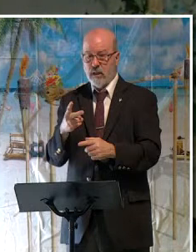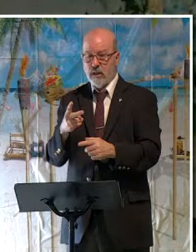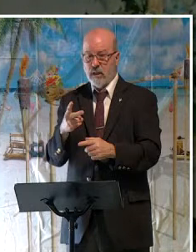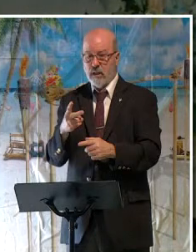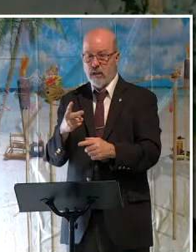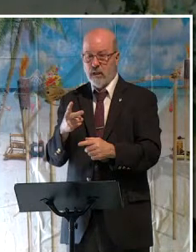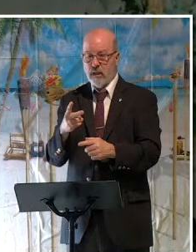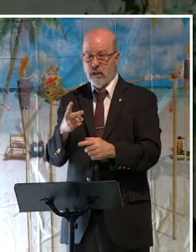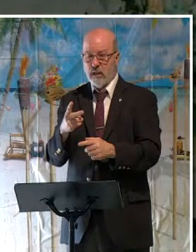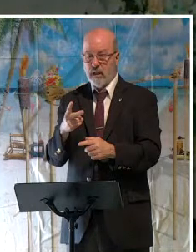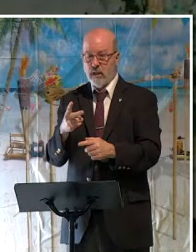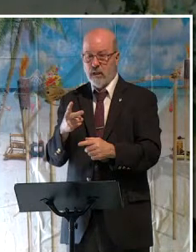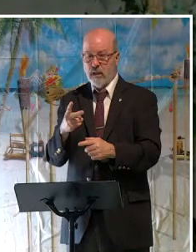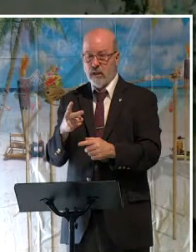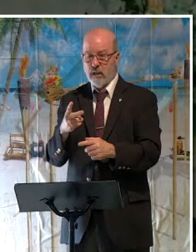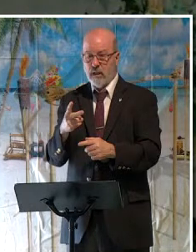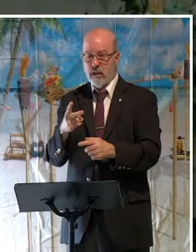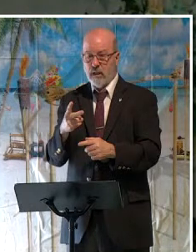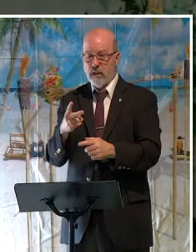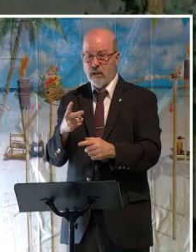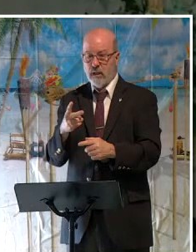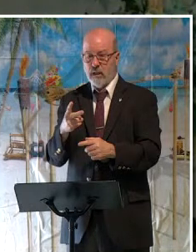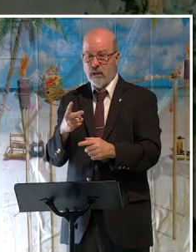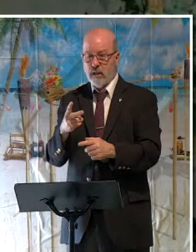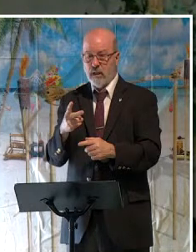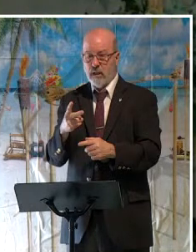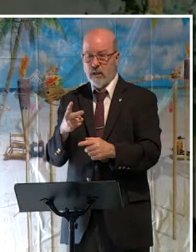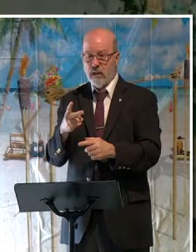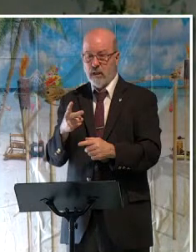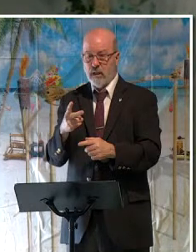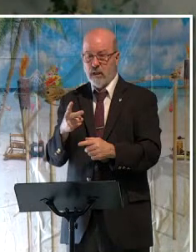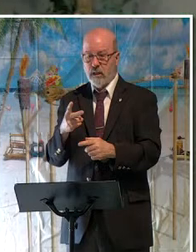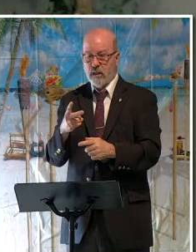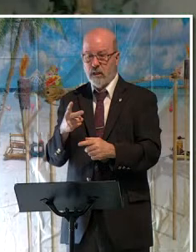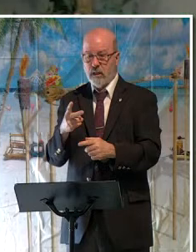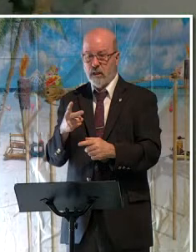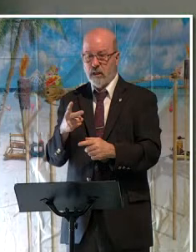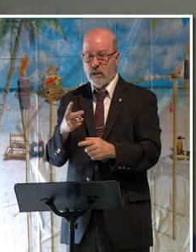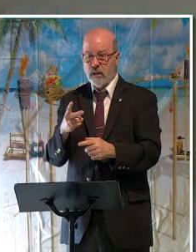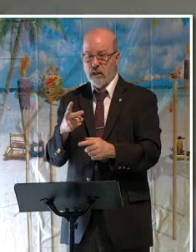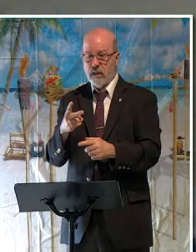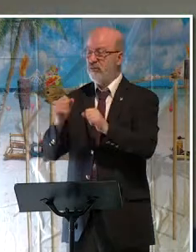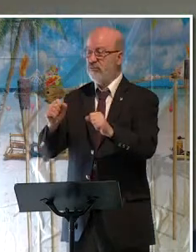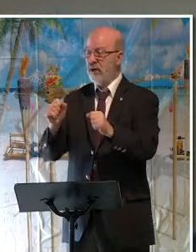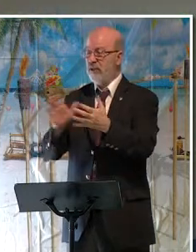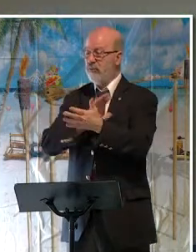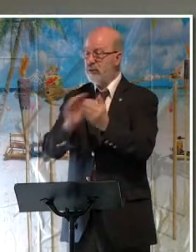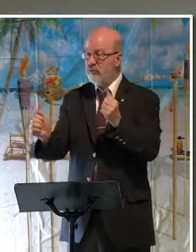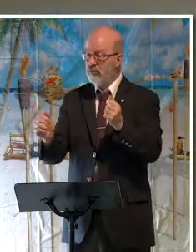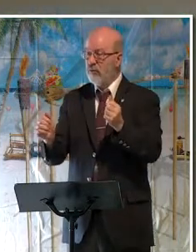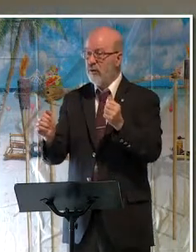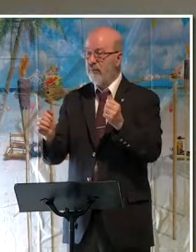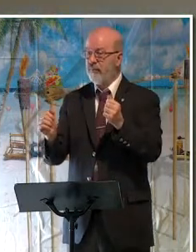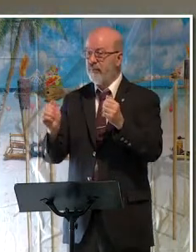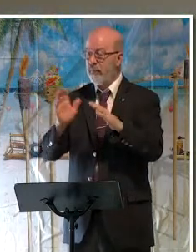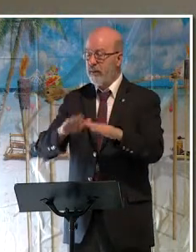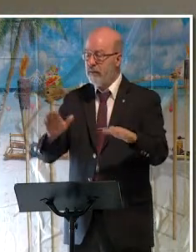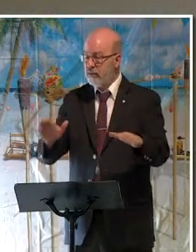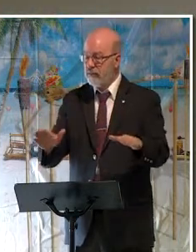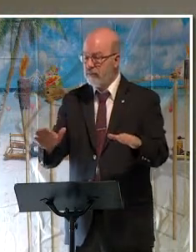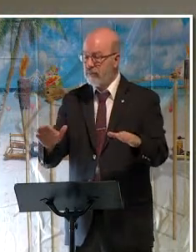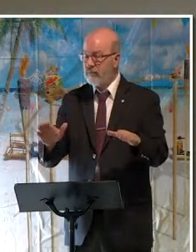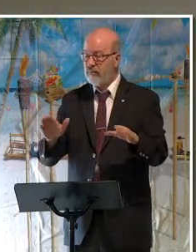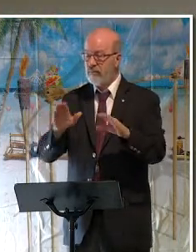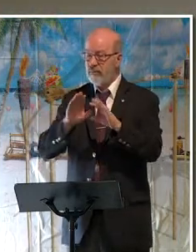was then. This was treason to kill and to murder and to try to destroy children,